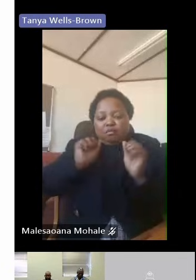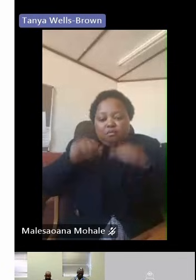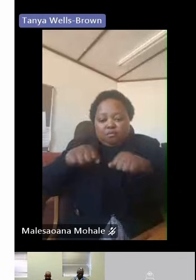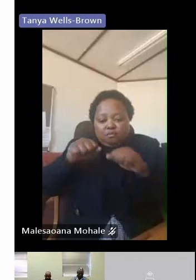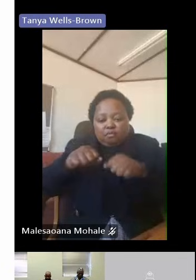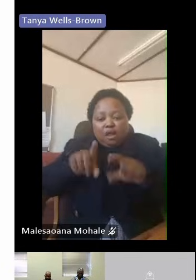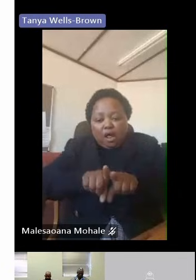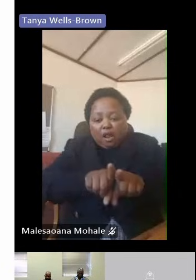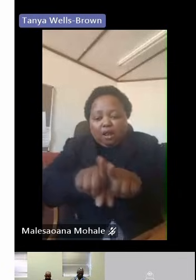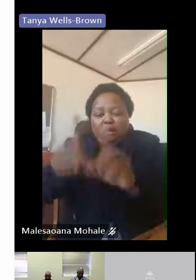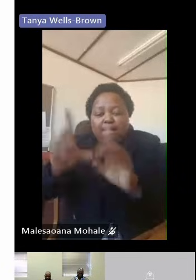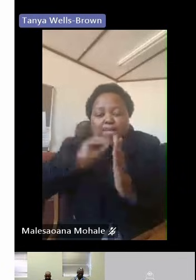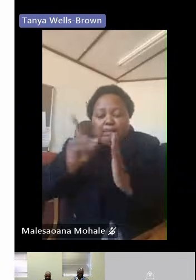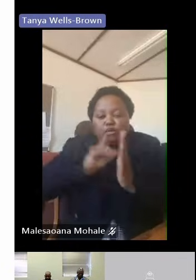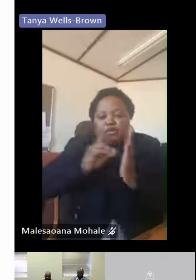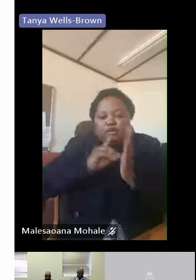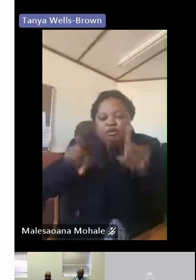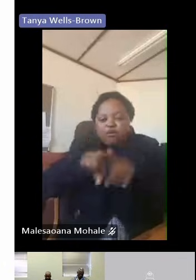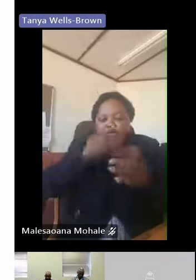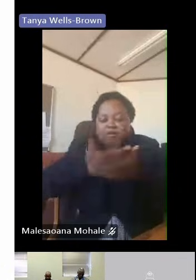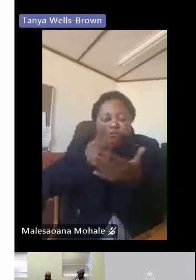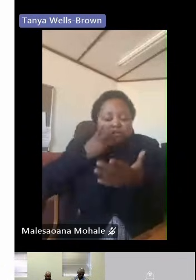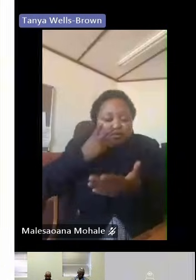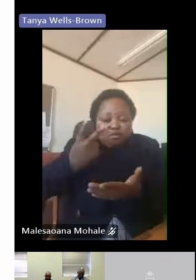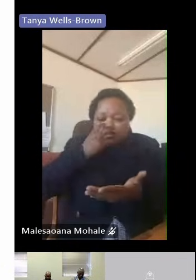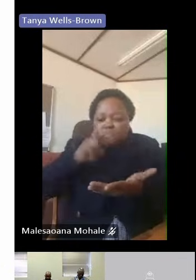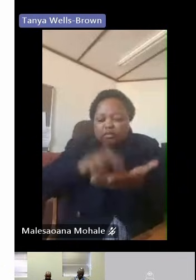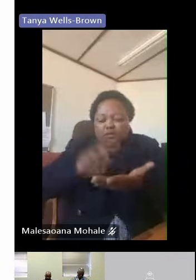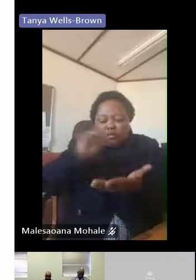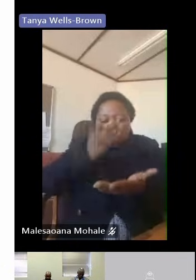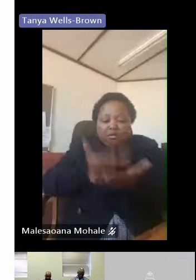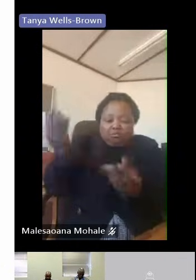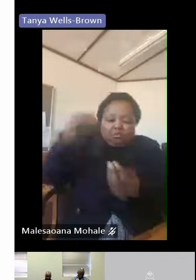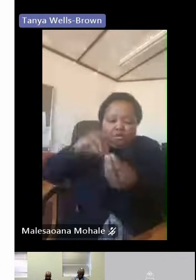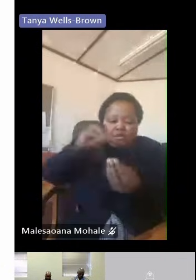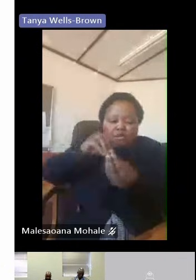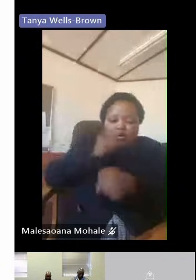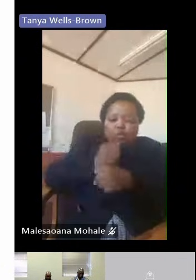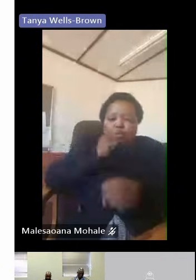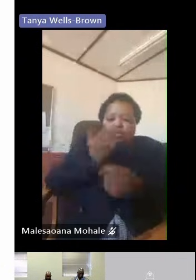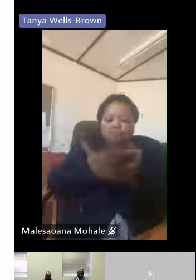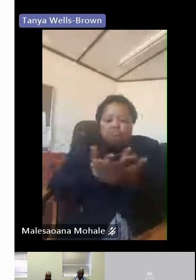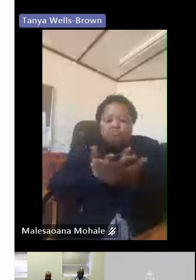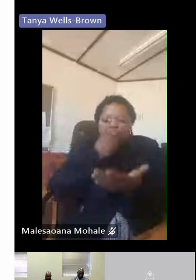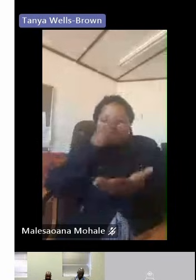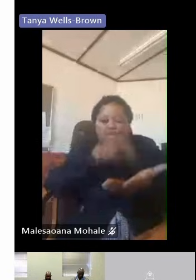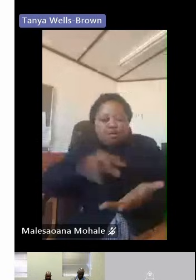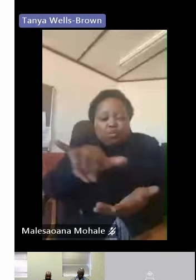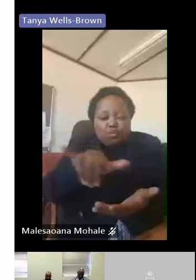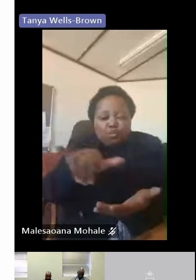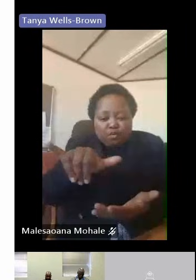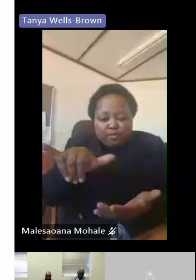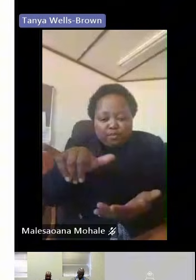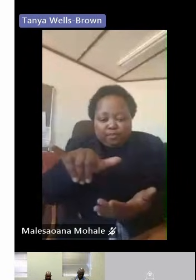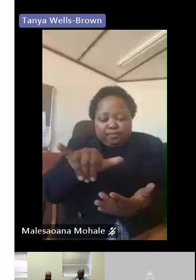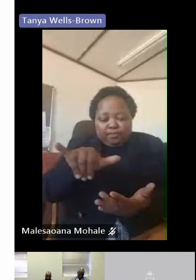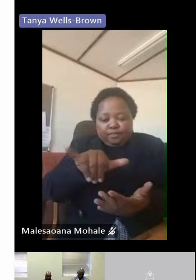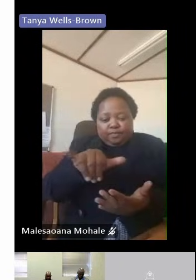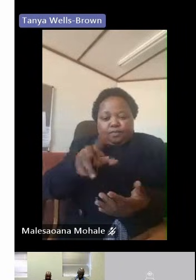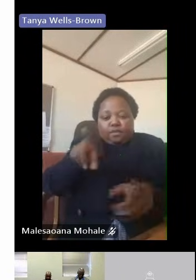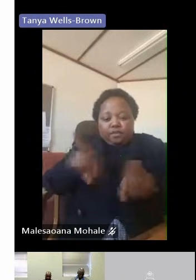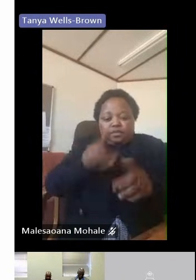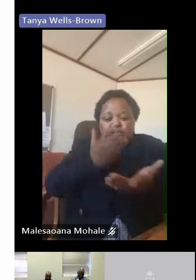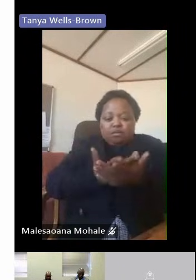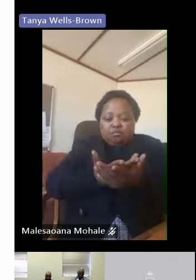the workforce needs, the additional work that's required of people who are actually conducting these services